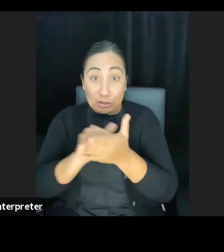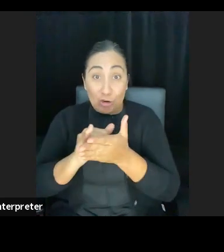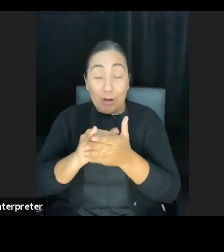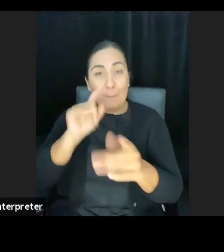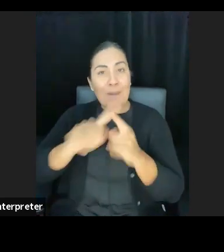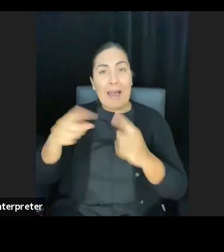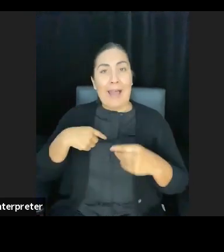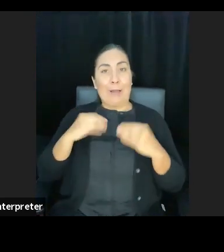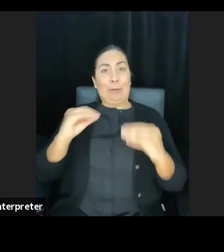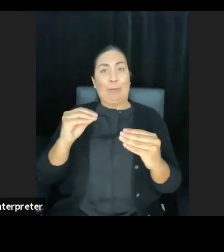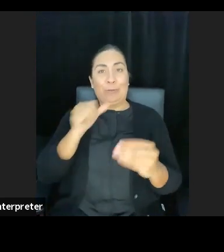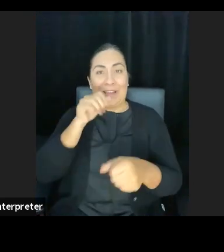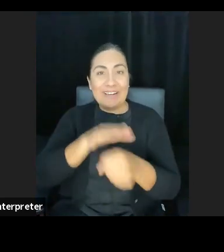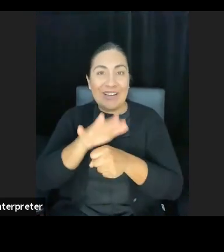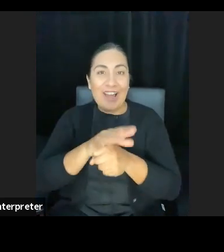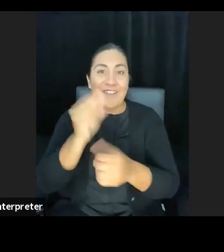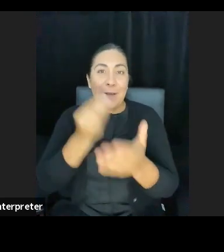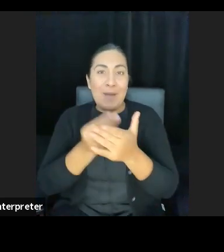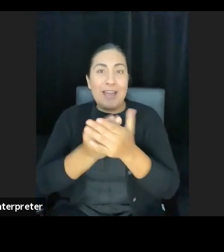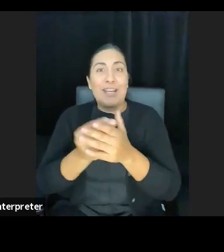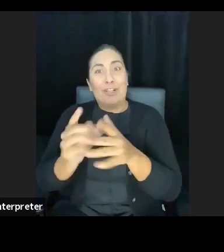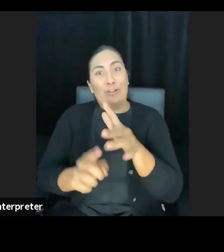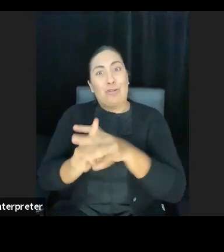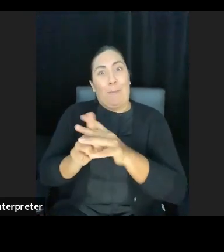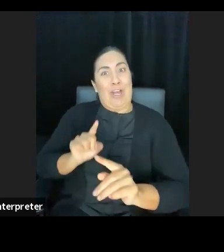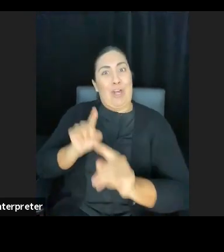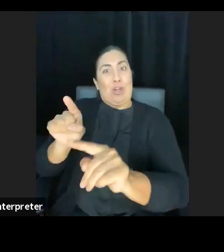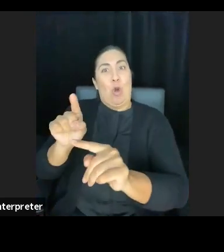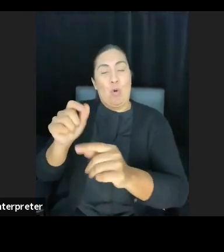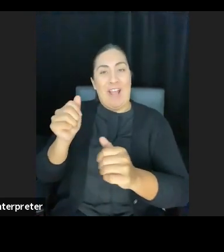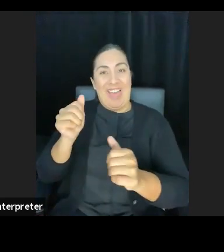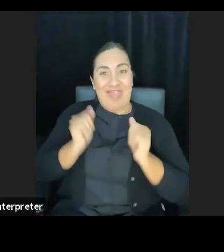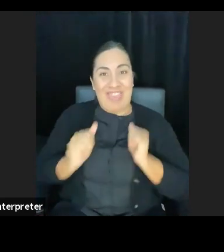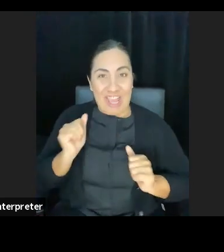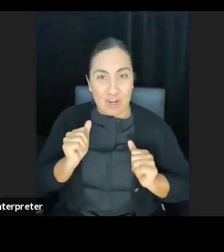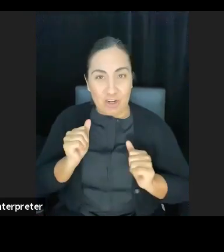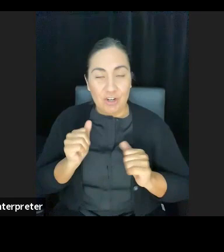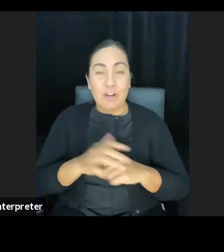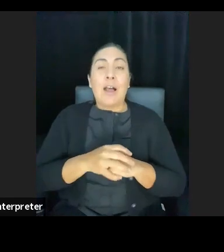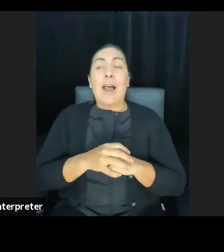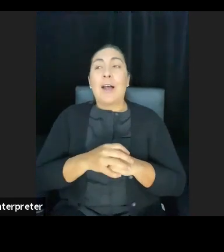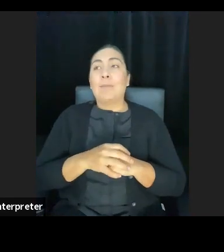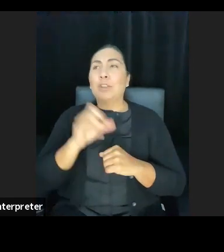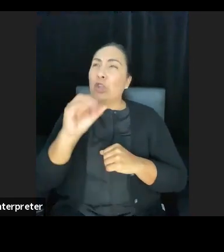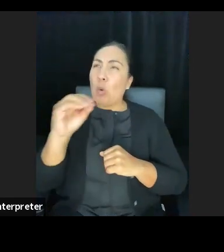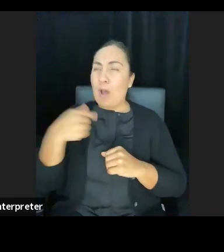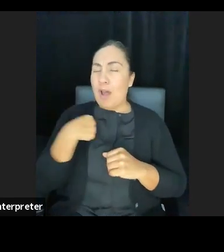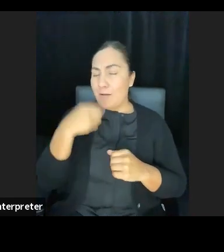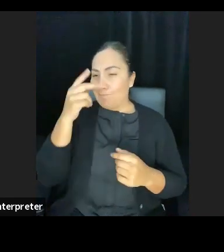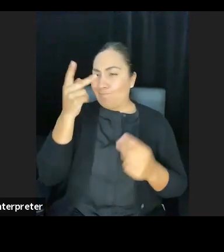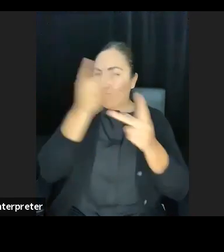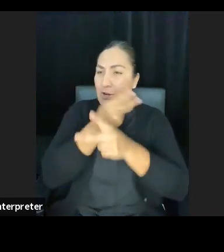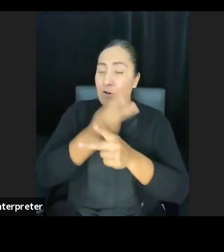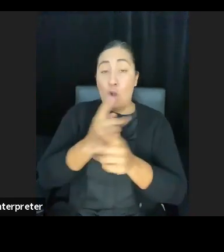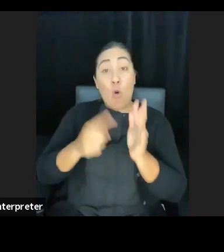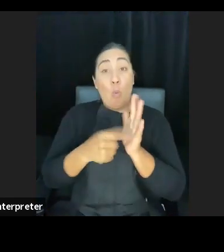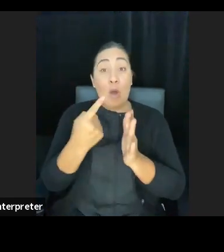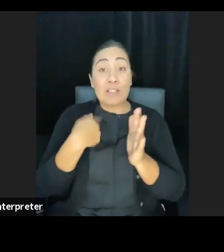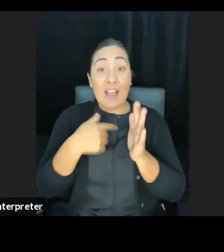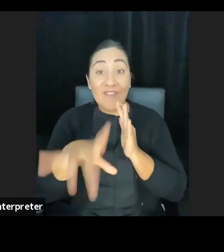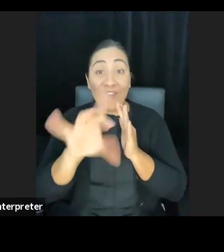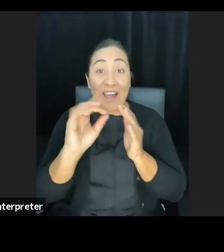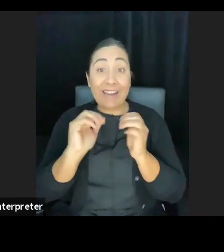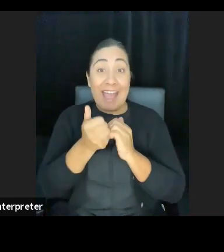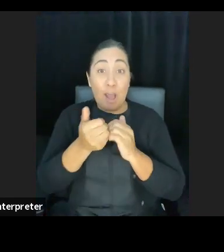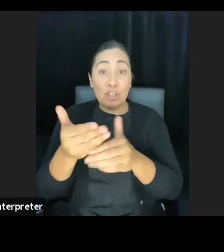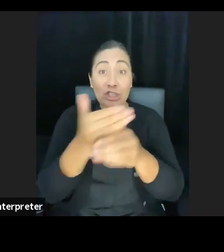then my second obsession was, all right, once you figure out how to share work remotely, how do you also share it